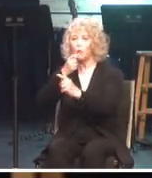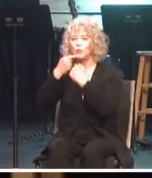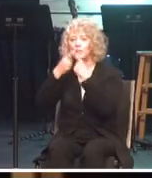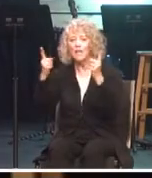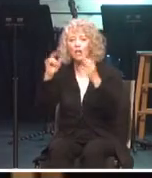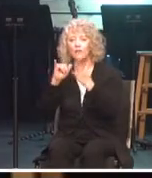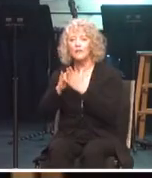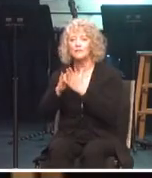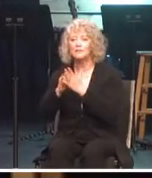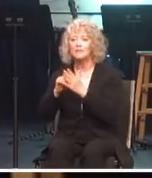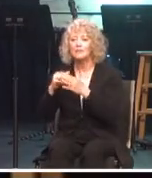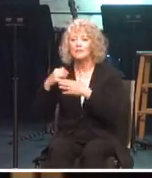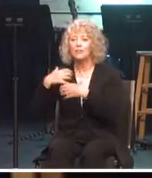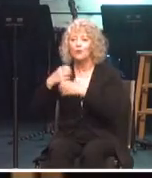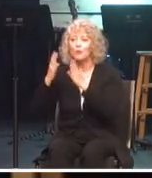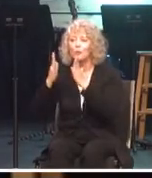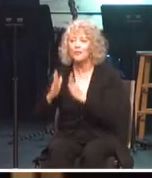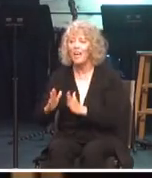the gospel himself.